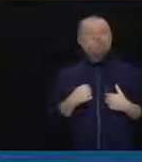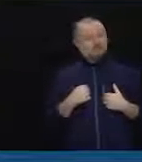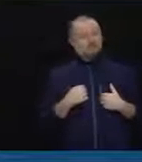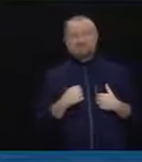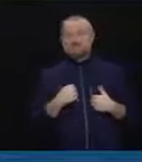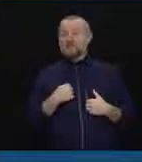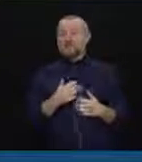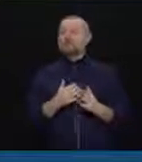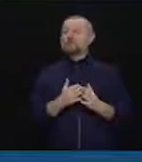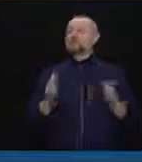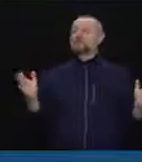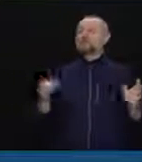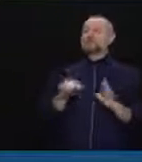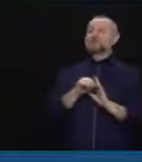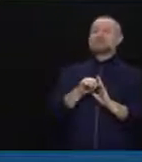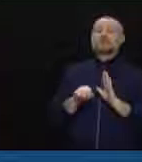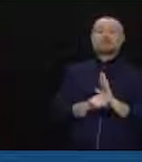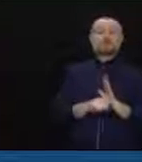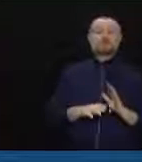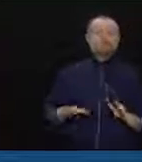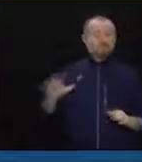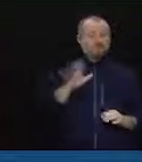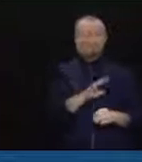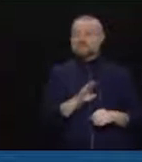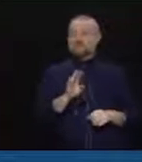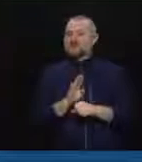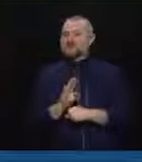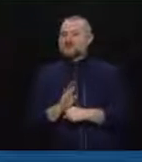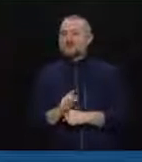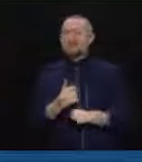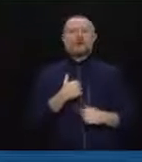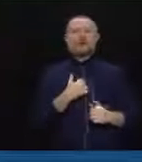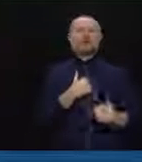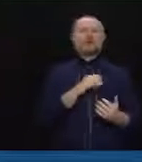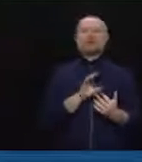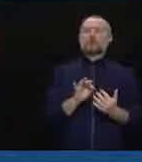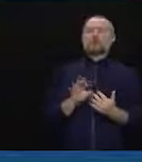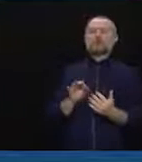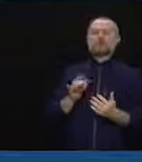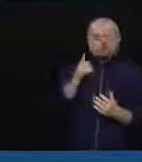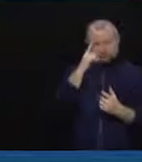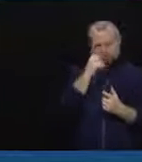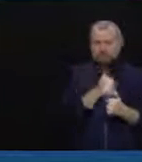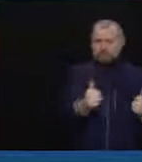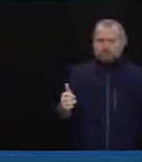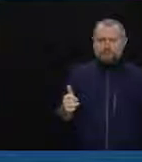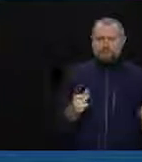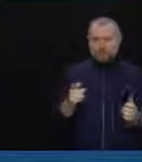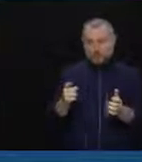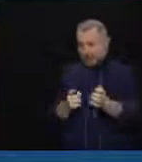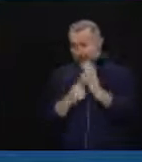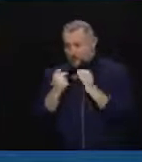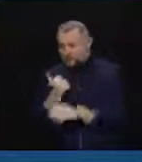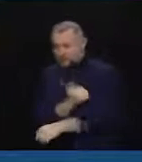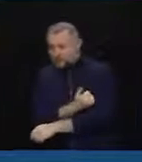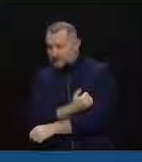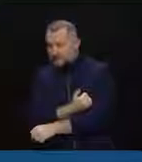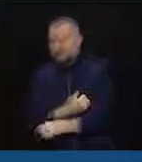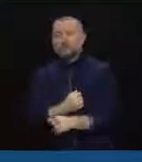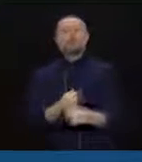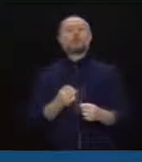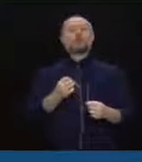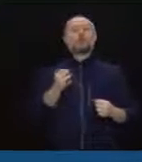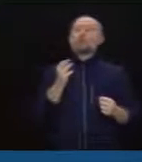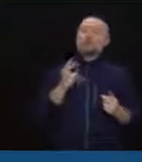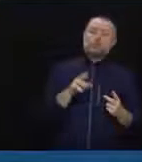the option, either require people to be vaccinated or let them choose if they wanted to just enforce having people wear